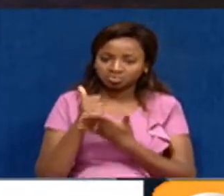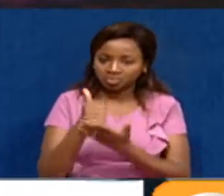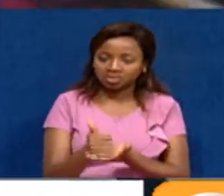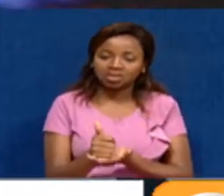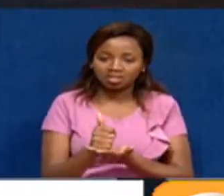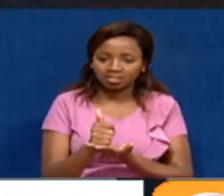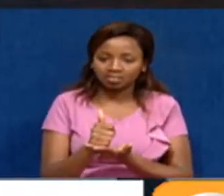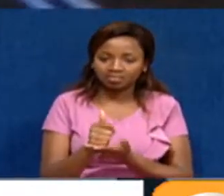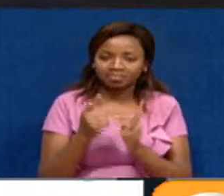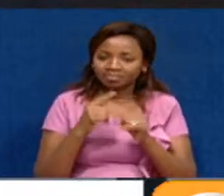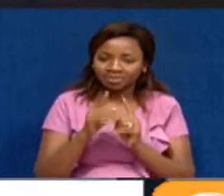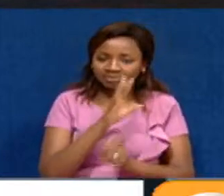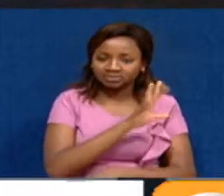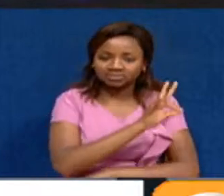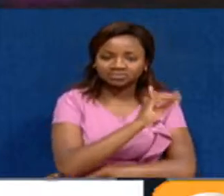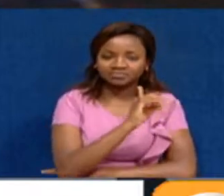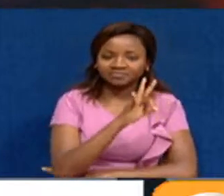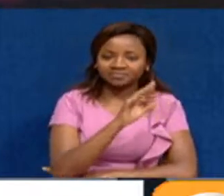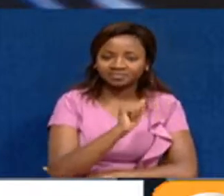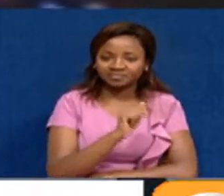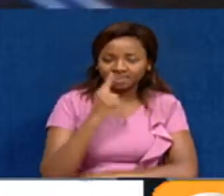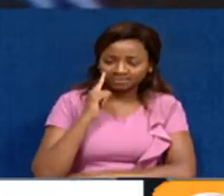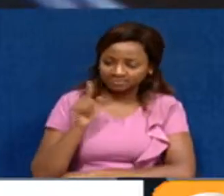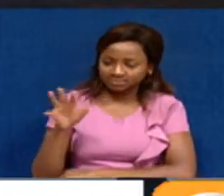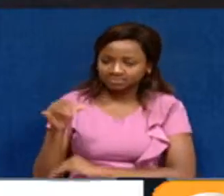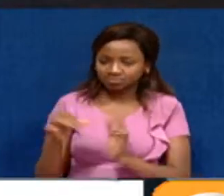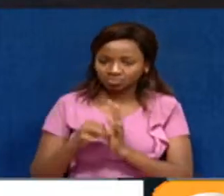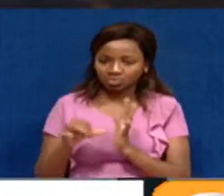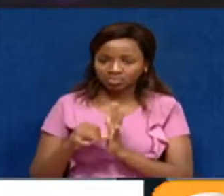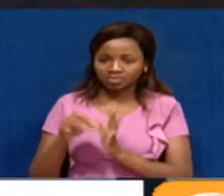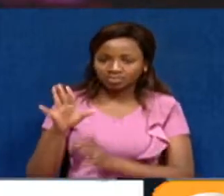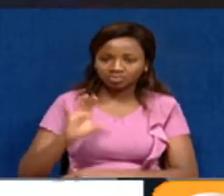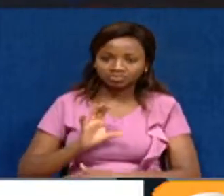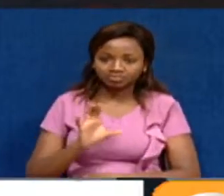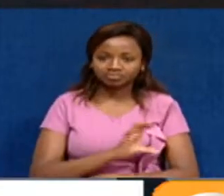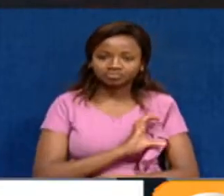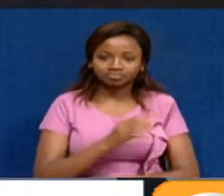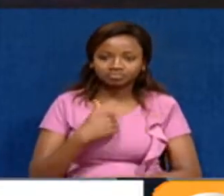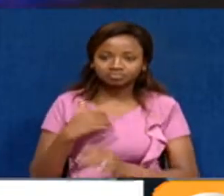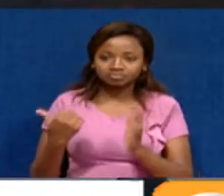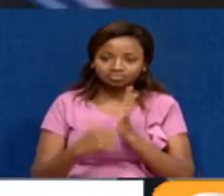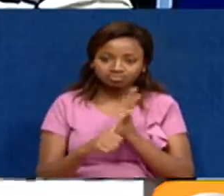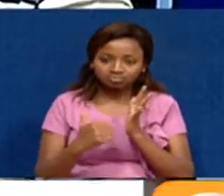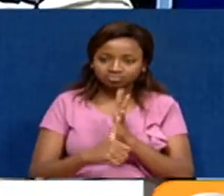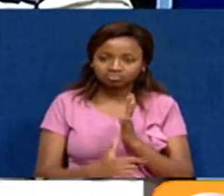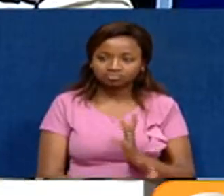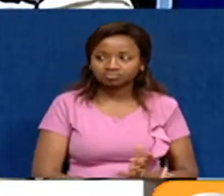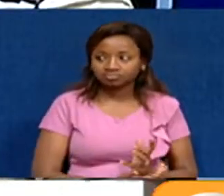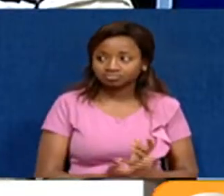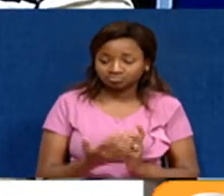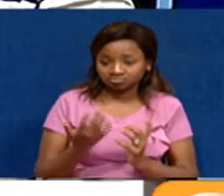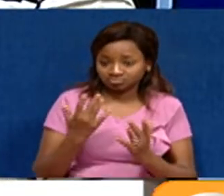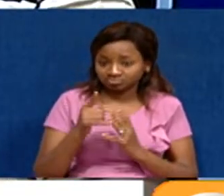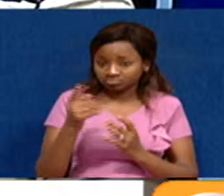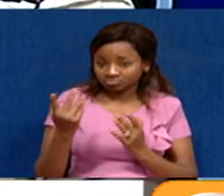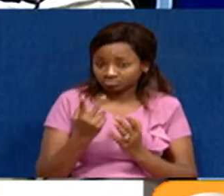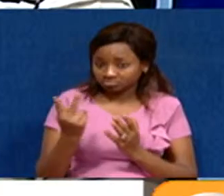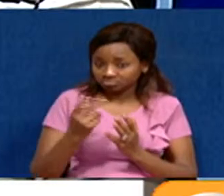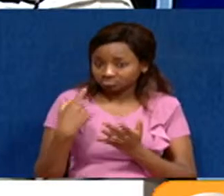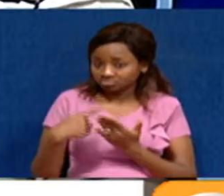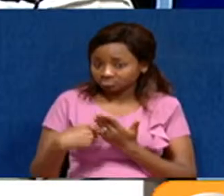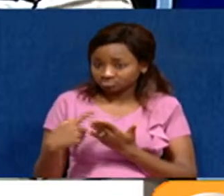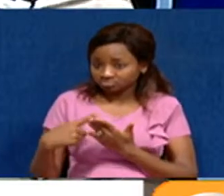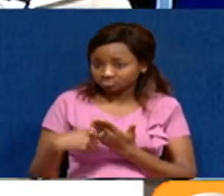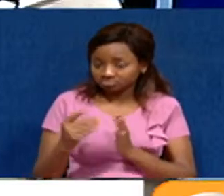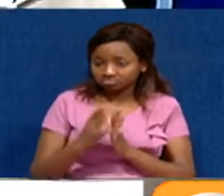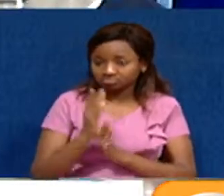sees as the problem. Is that a discussion you're having internally? Is that a discussion you've had with the CS that we do need to find a way to get out of this